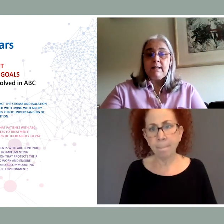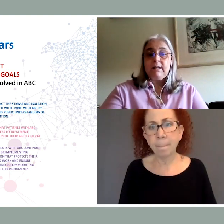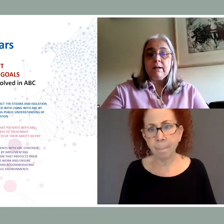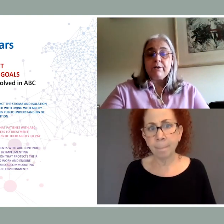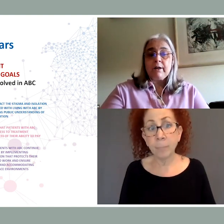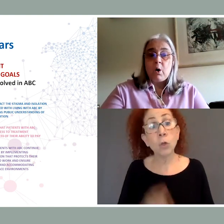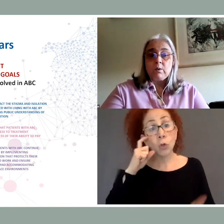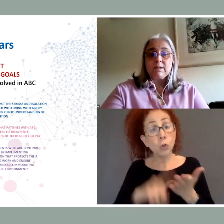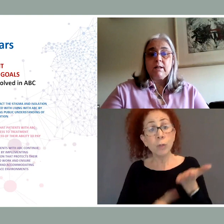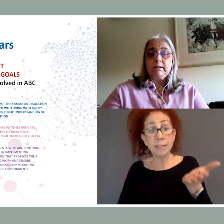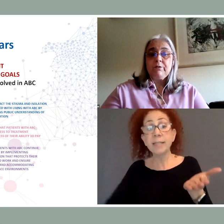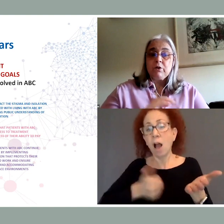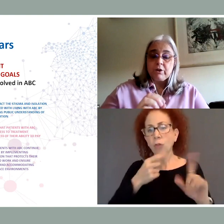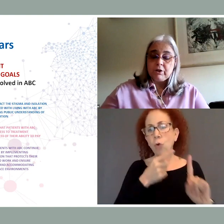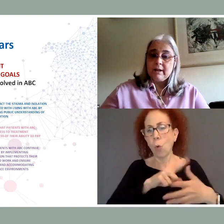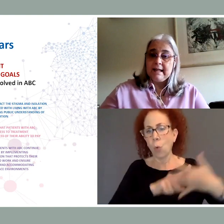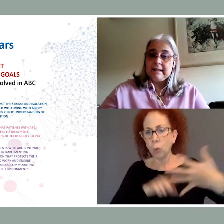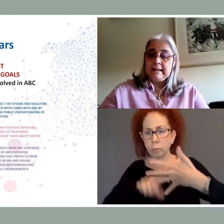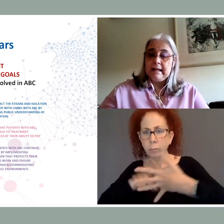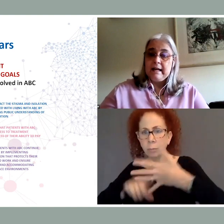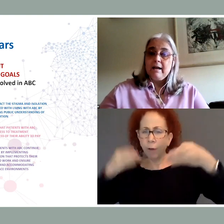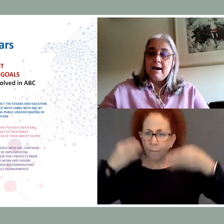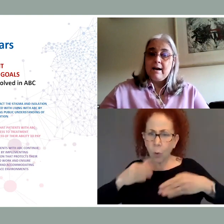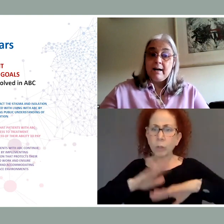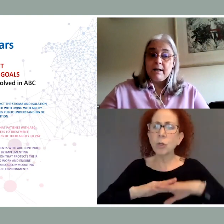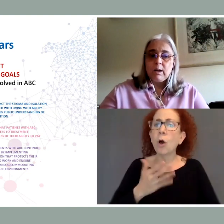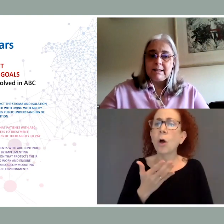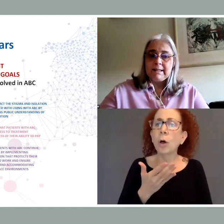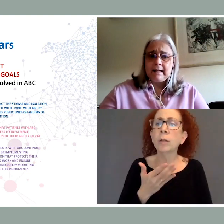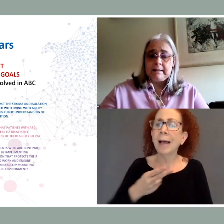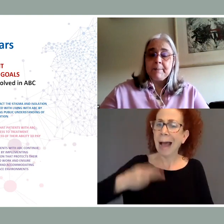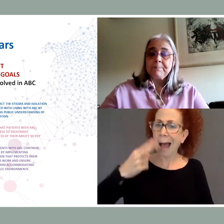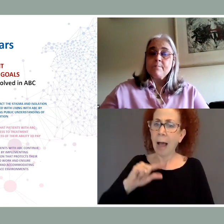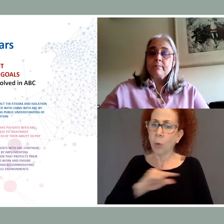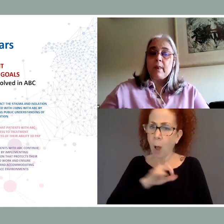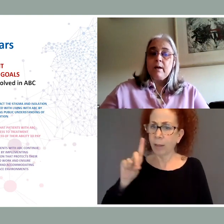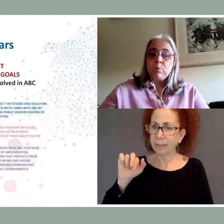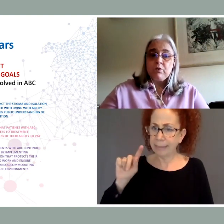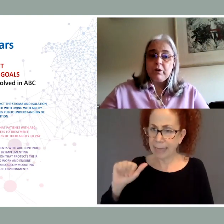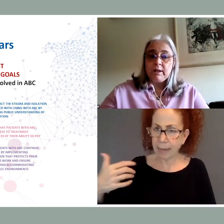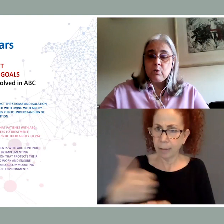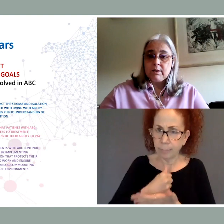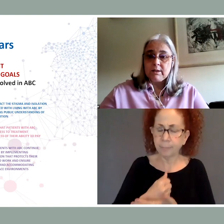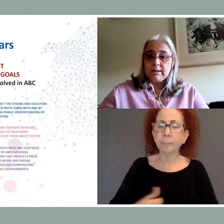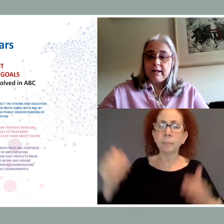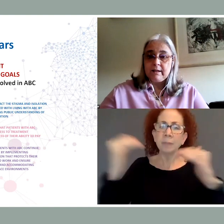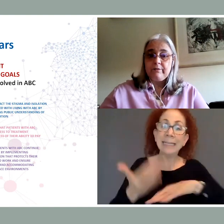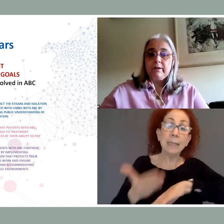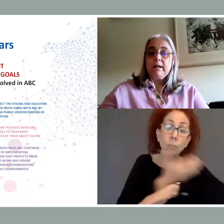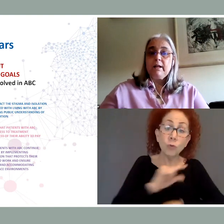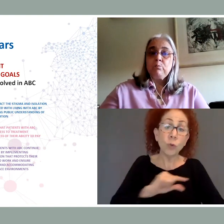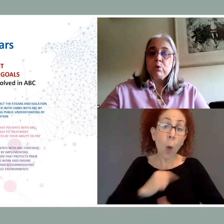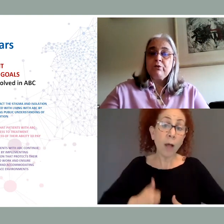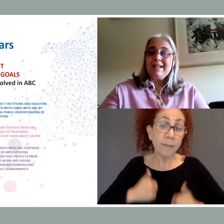can see the other goals. They focus on getting high quality data, improving quality of